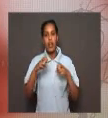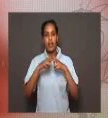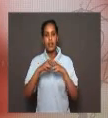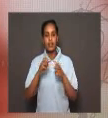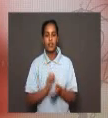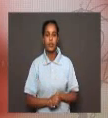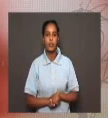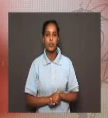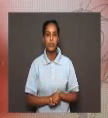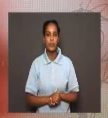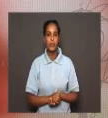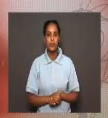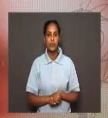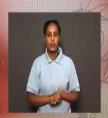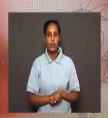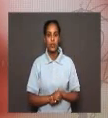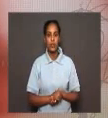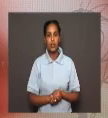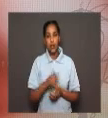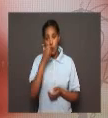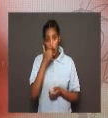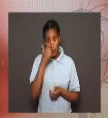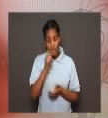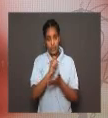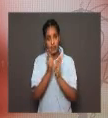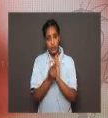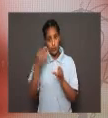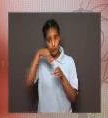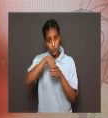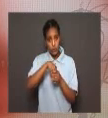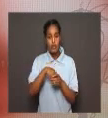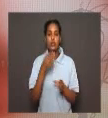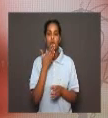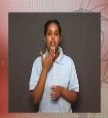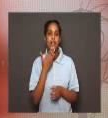electricity. Some common examples include sugar,